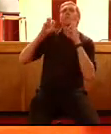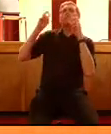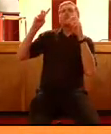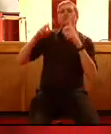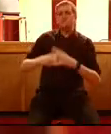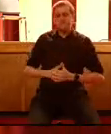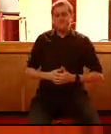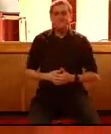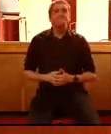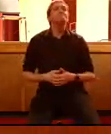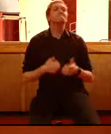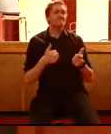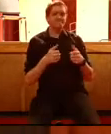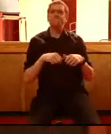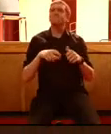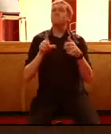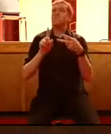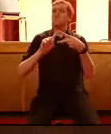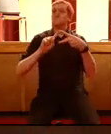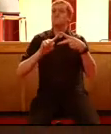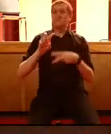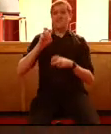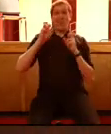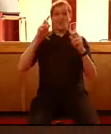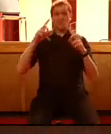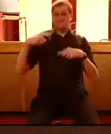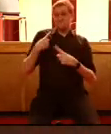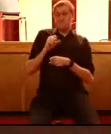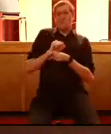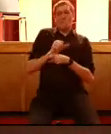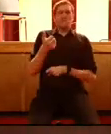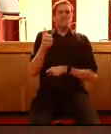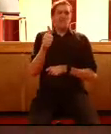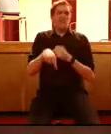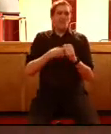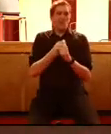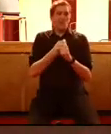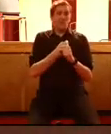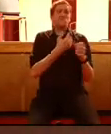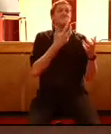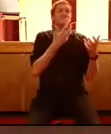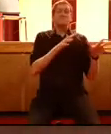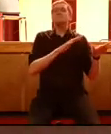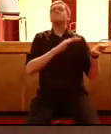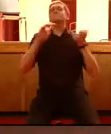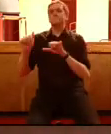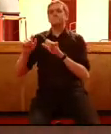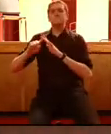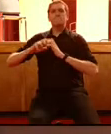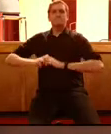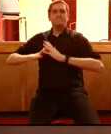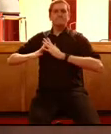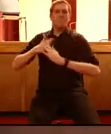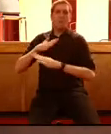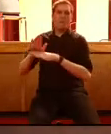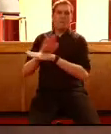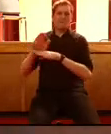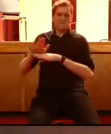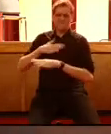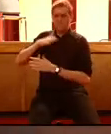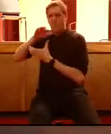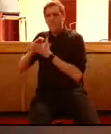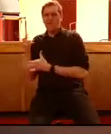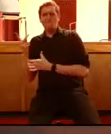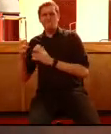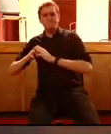Okay, so first I worked in education for 10 years before leaving to start my own business, which my wife and I have run for the last